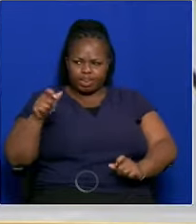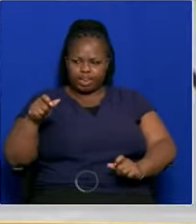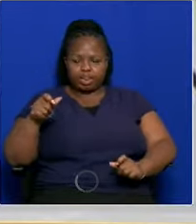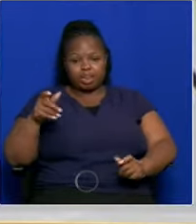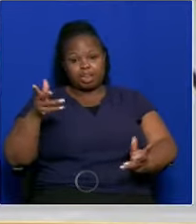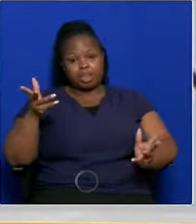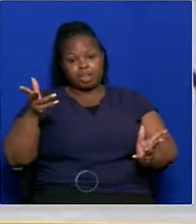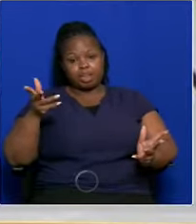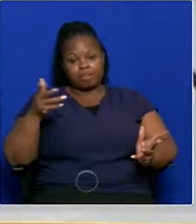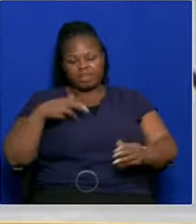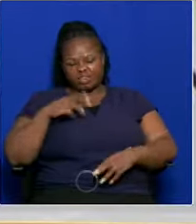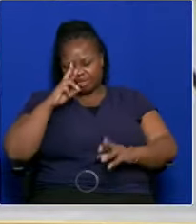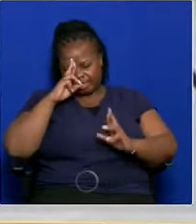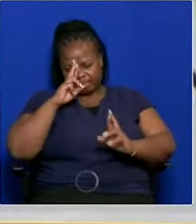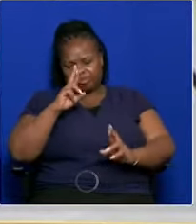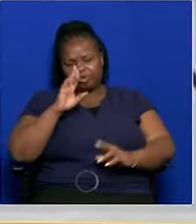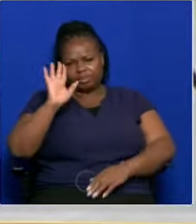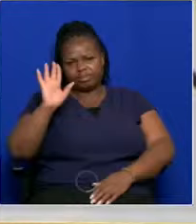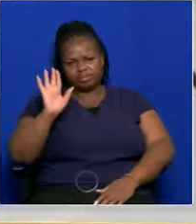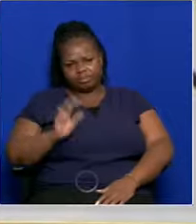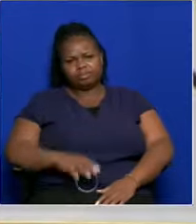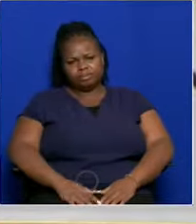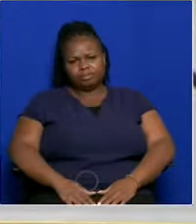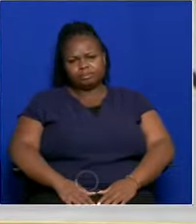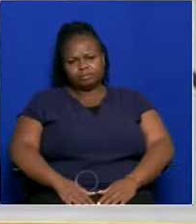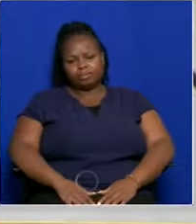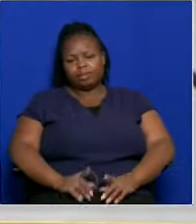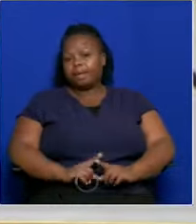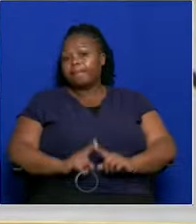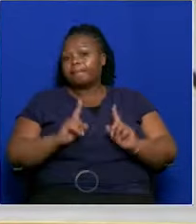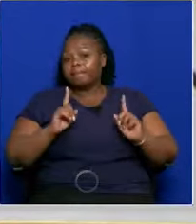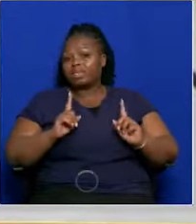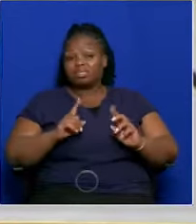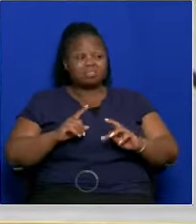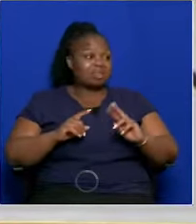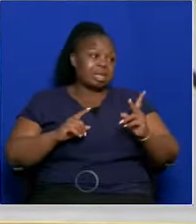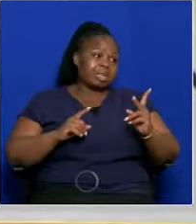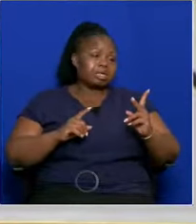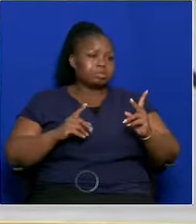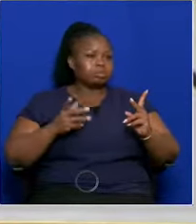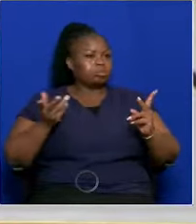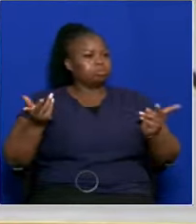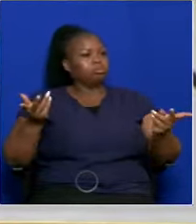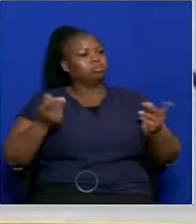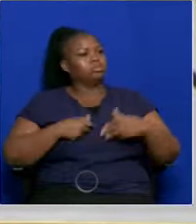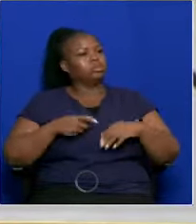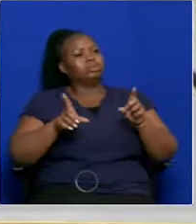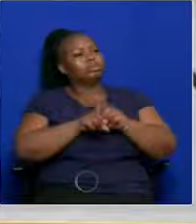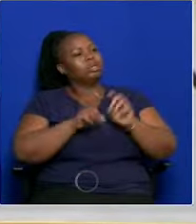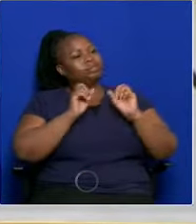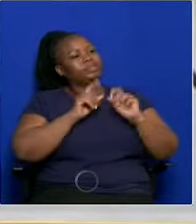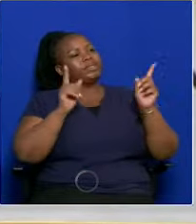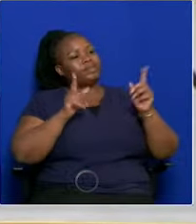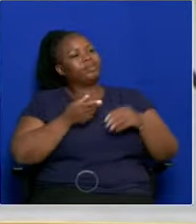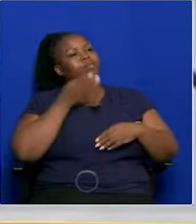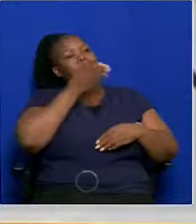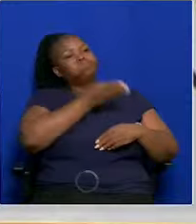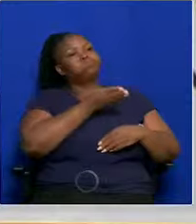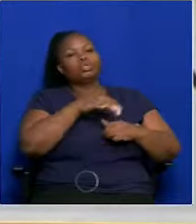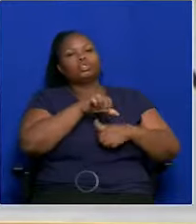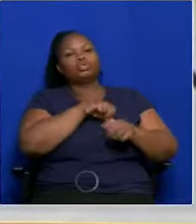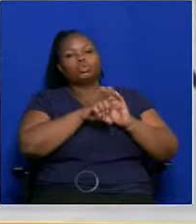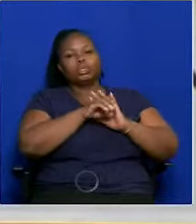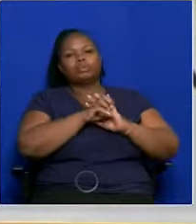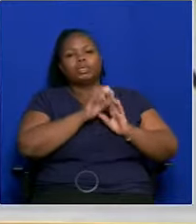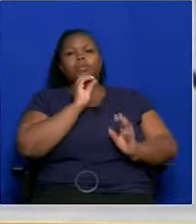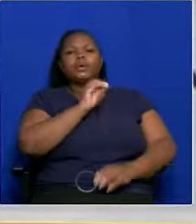respect a lot. And but the others, they themselves, they are there outside in the social media. So